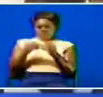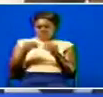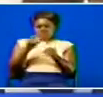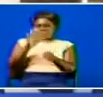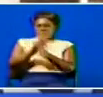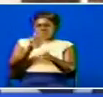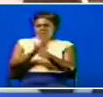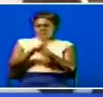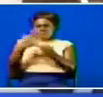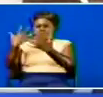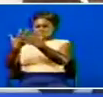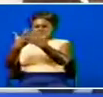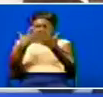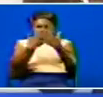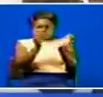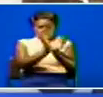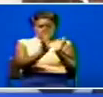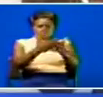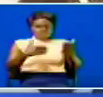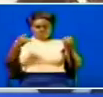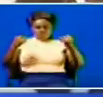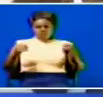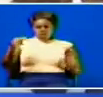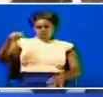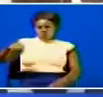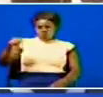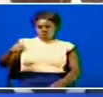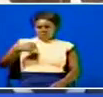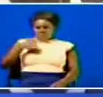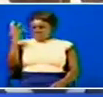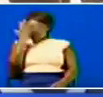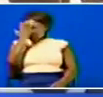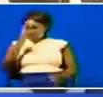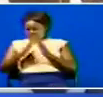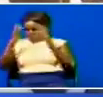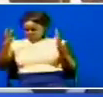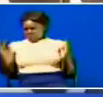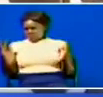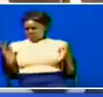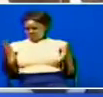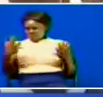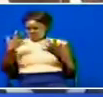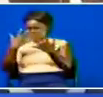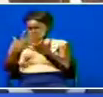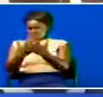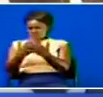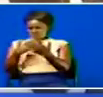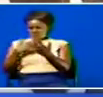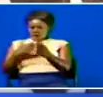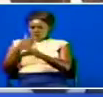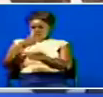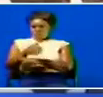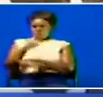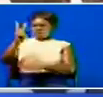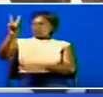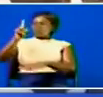numbers of detentions before trial. Like today, I'm very embarrassed that the prison has more than double the number that